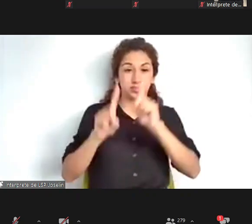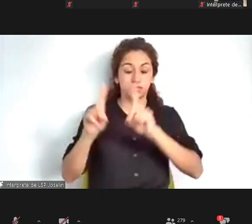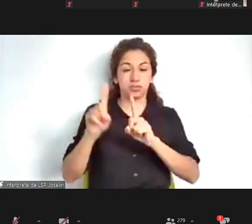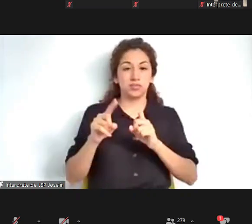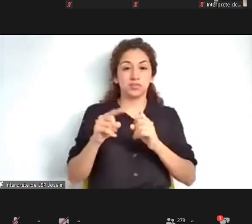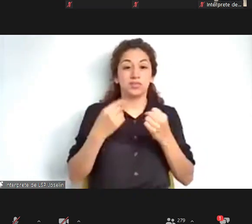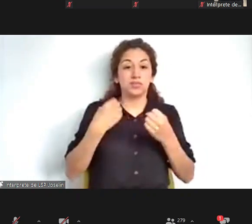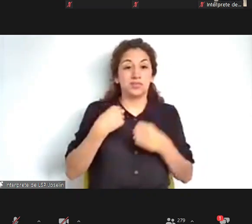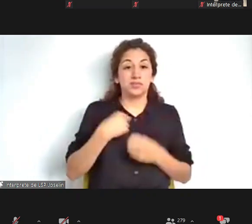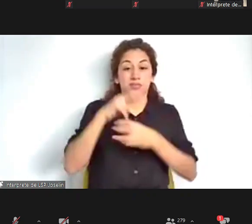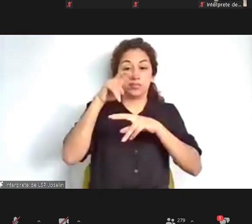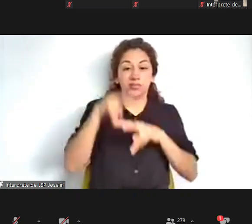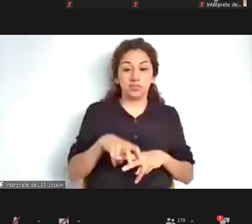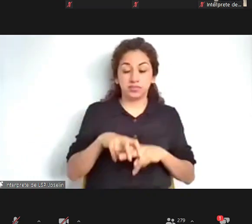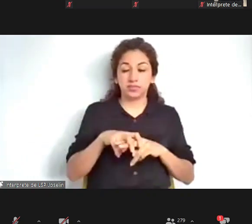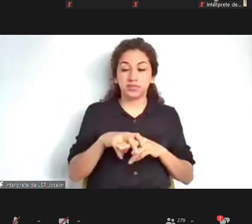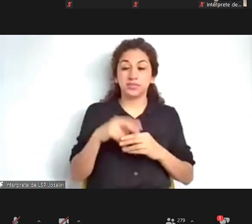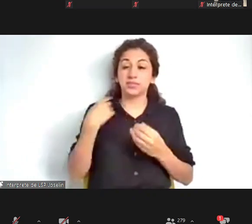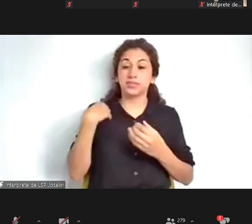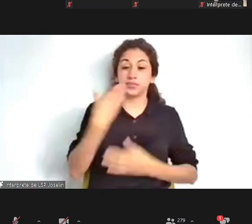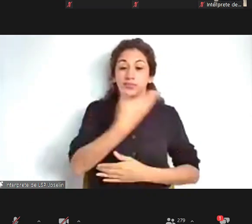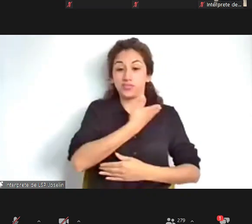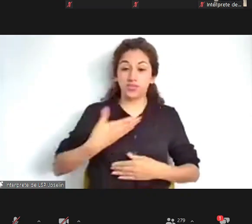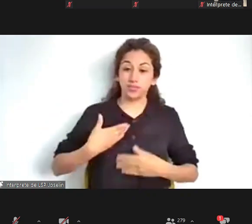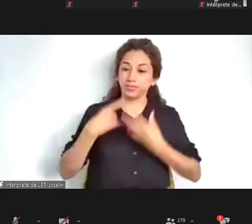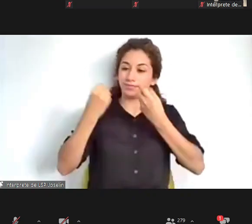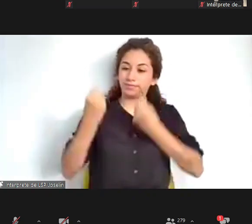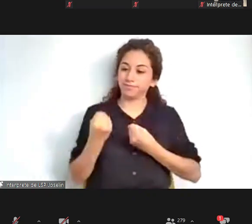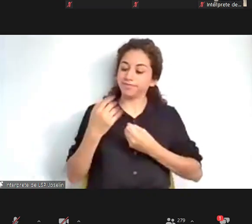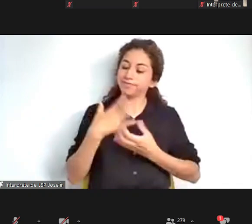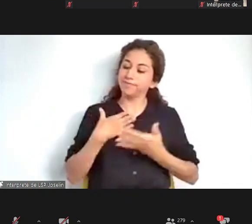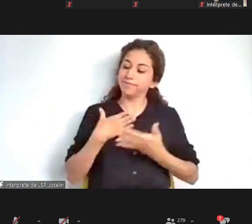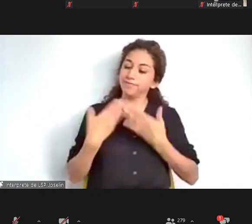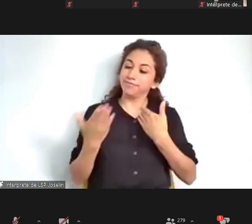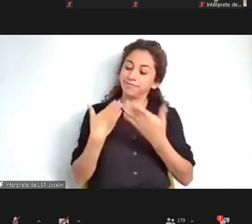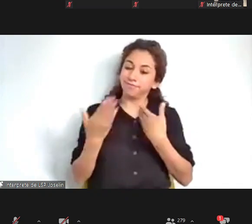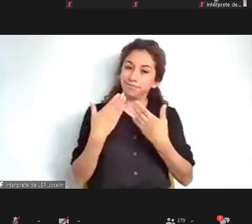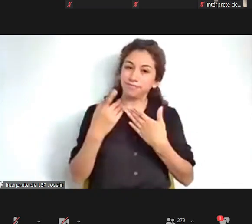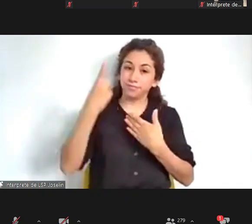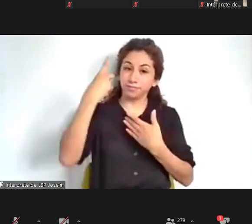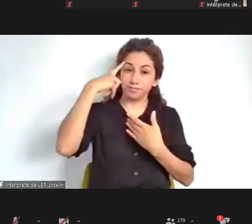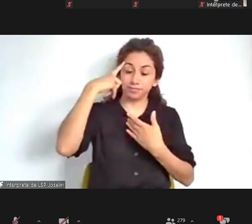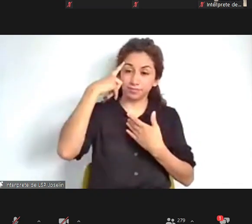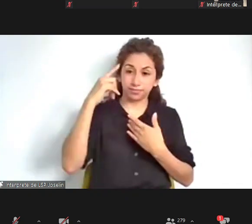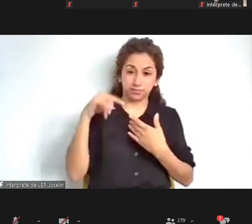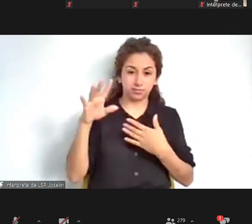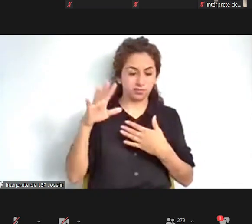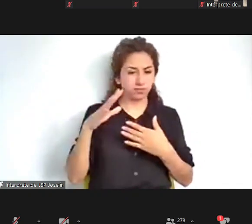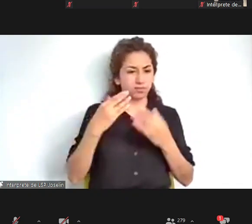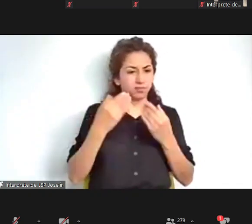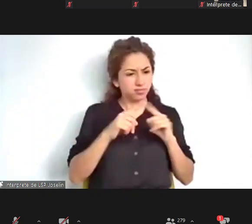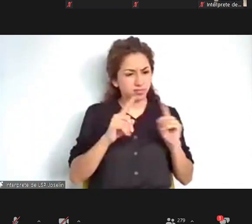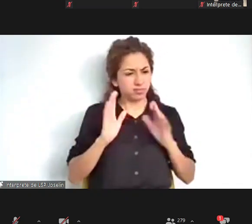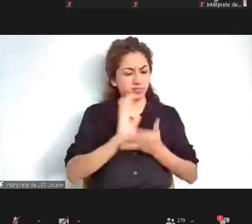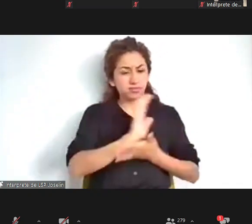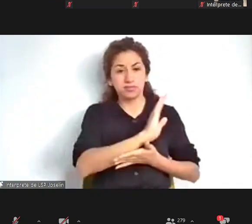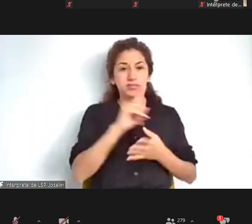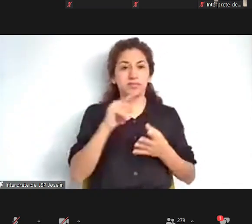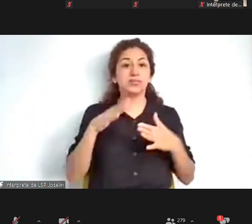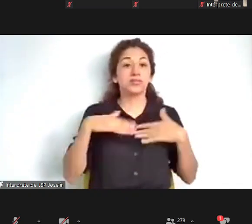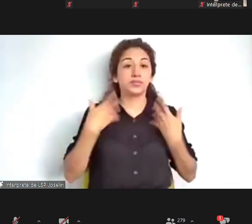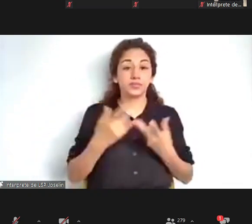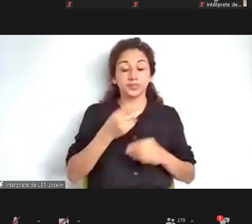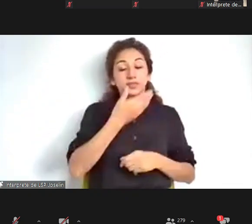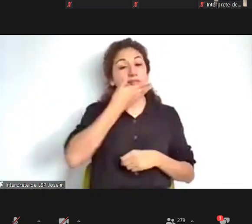victims that have sat with the businesses and the government trusting that their participation despite the complexity can mean